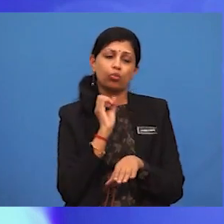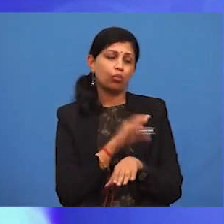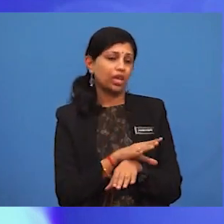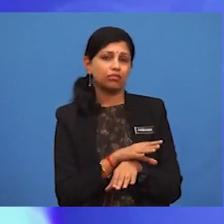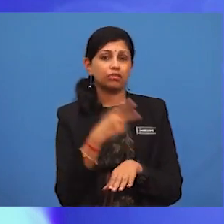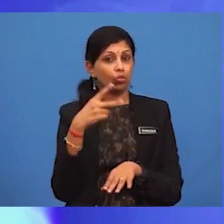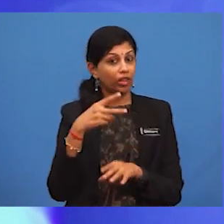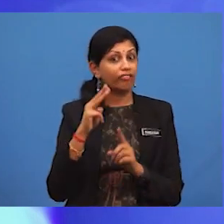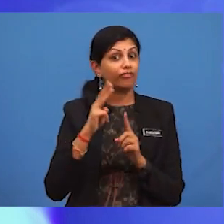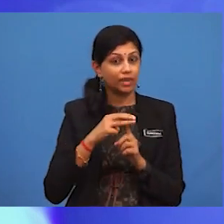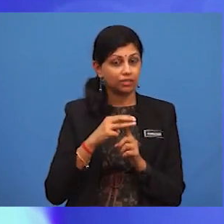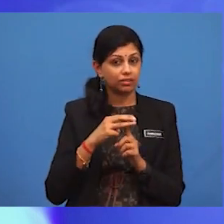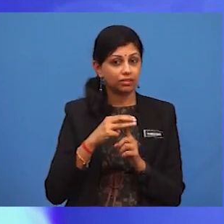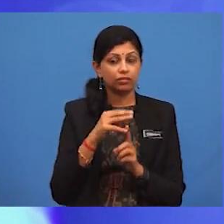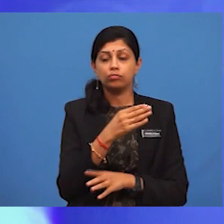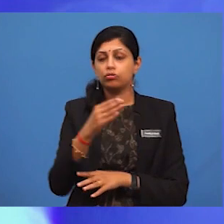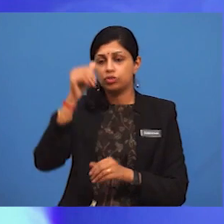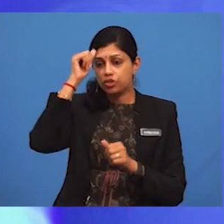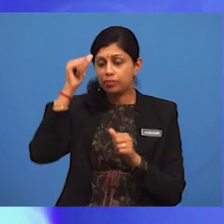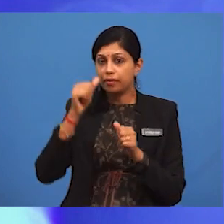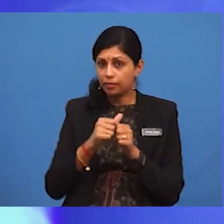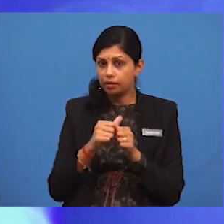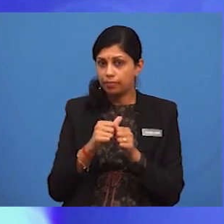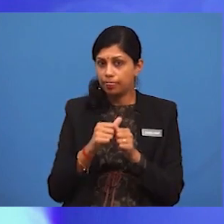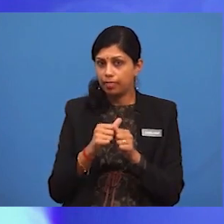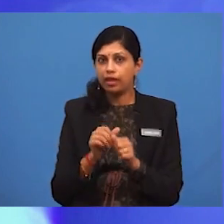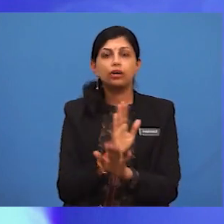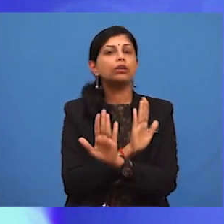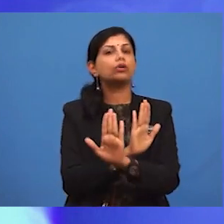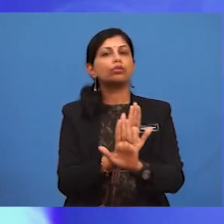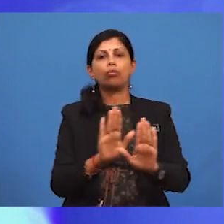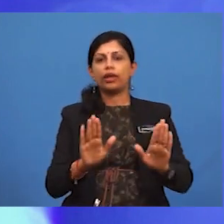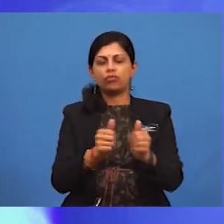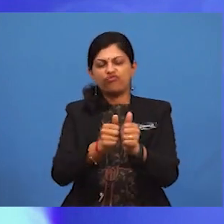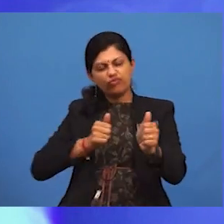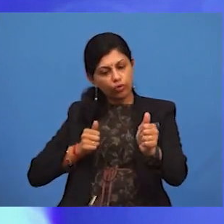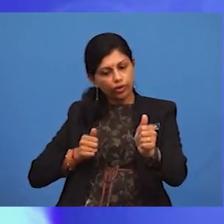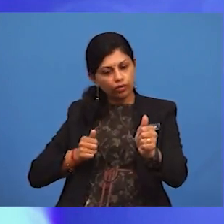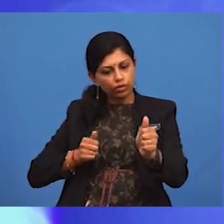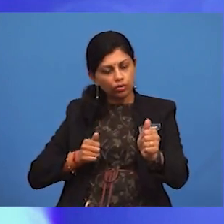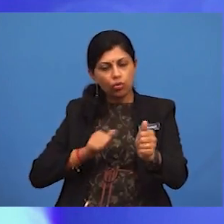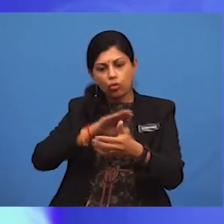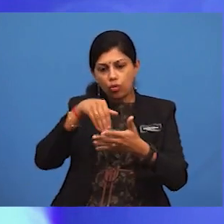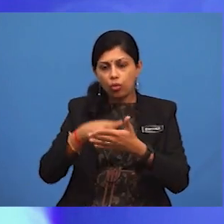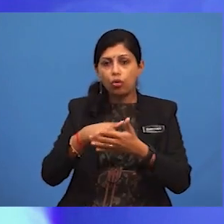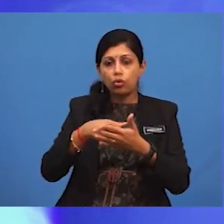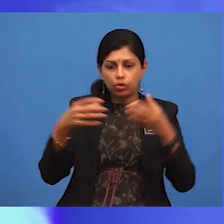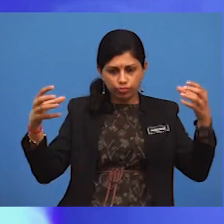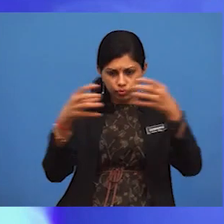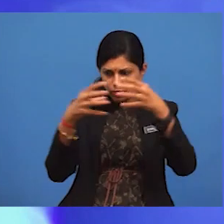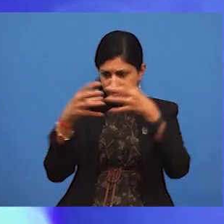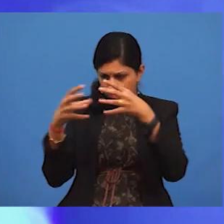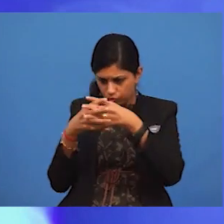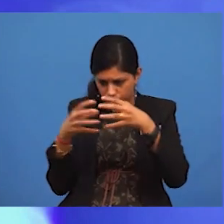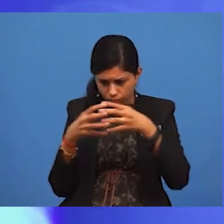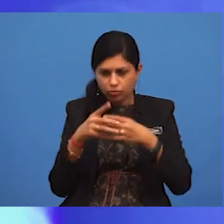as a reminder, boys and girls, avoid stringing your points in one sentence. So